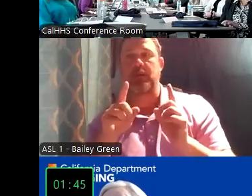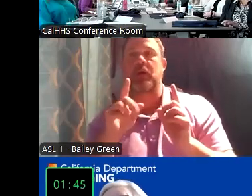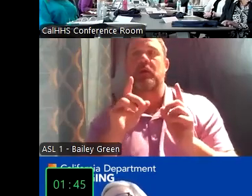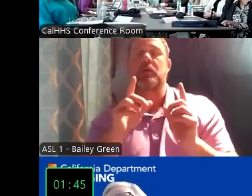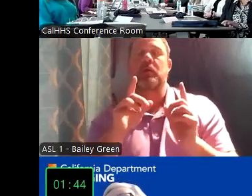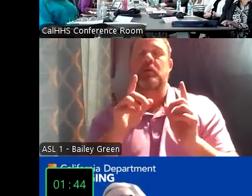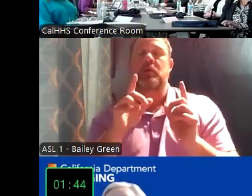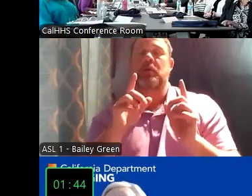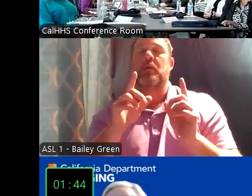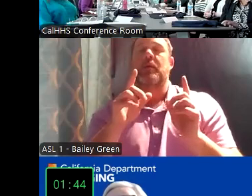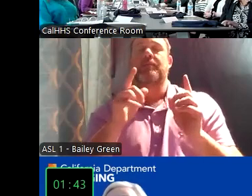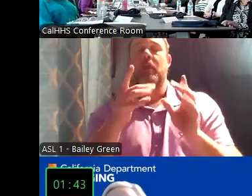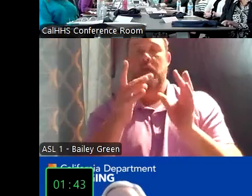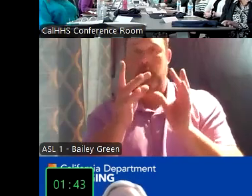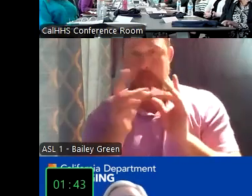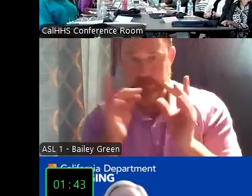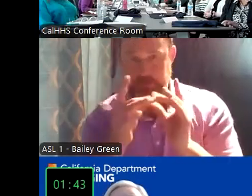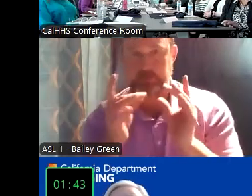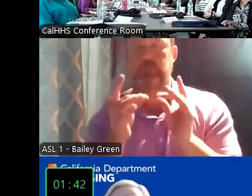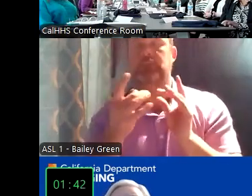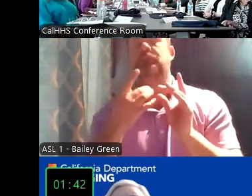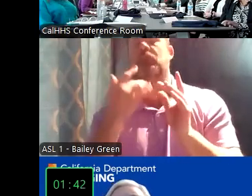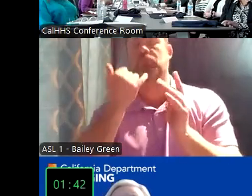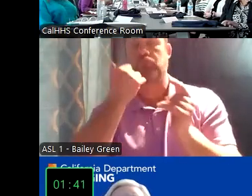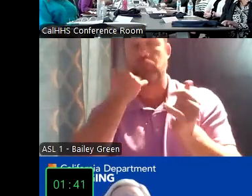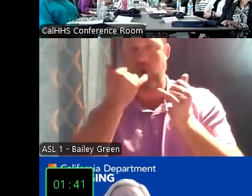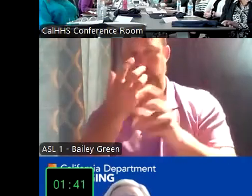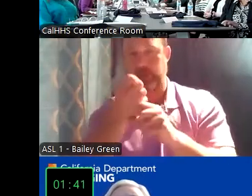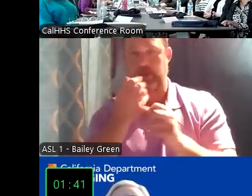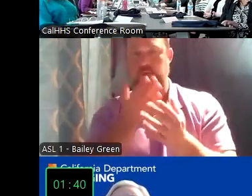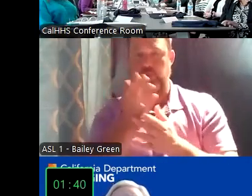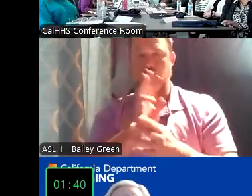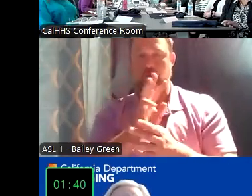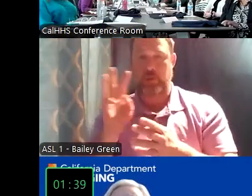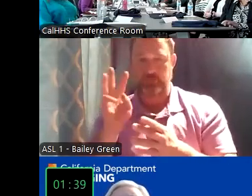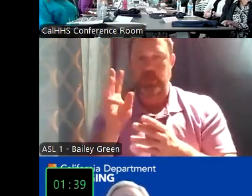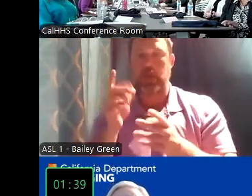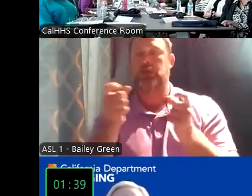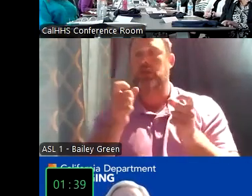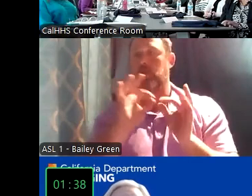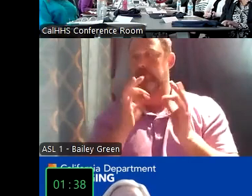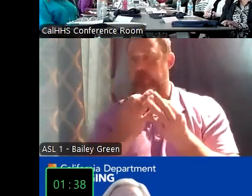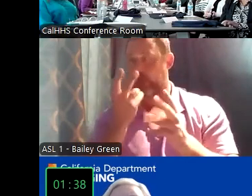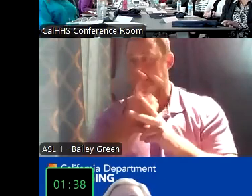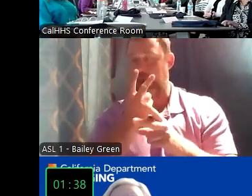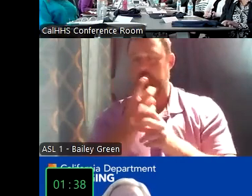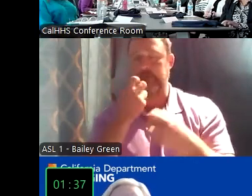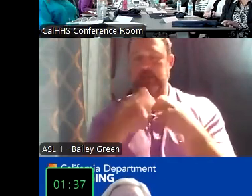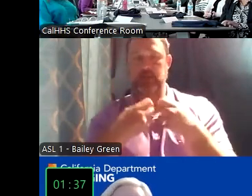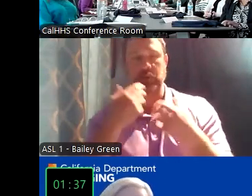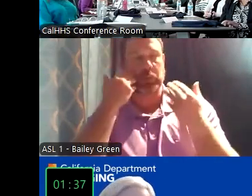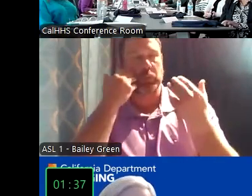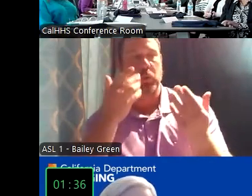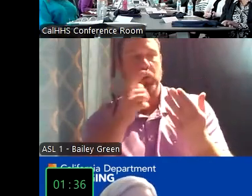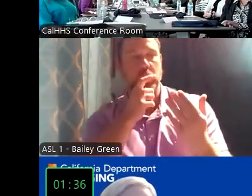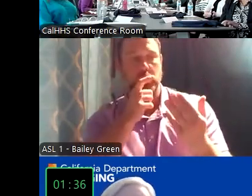desperate messages and calls that we get through our own website dealing with family caregiving issues, not knowing who to